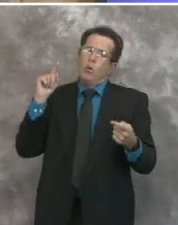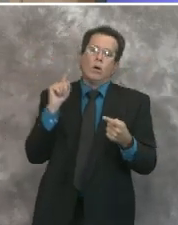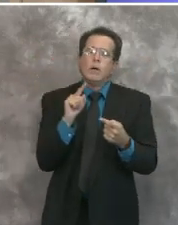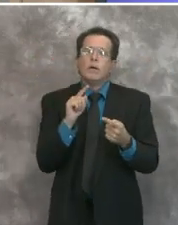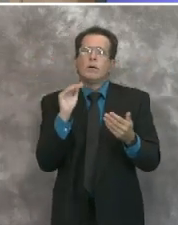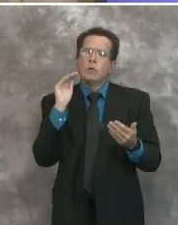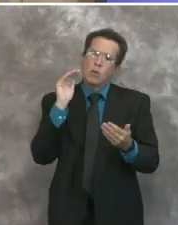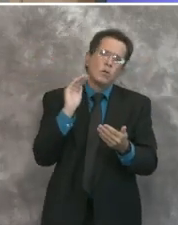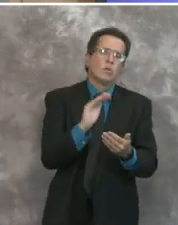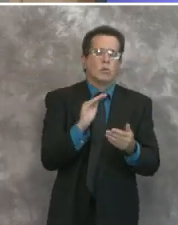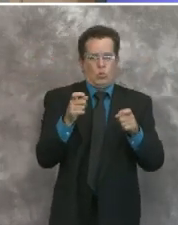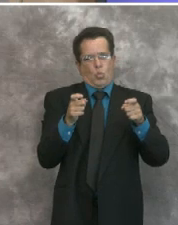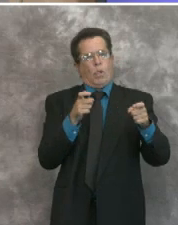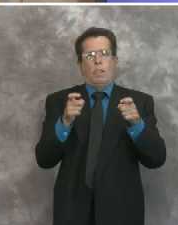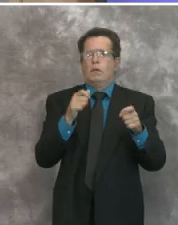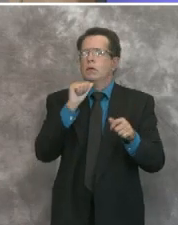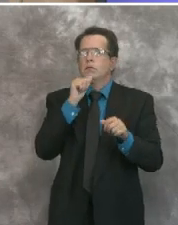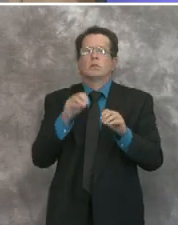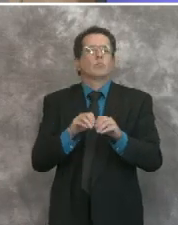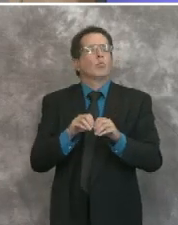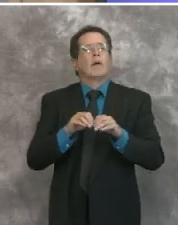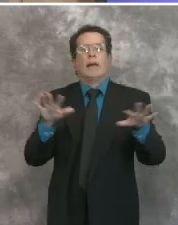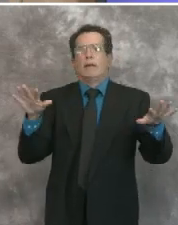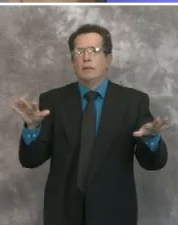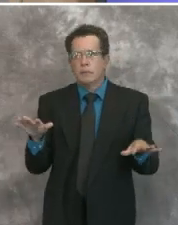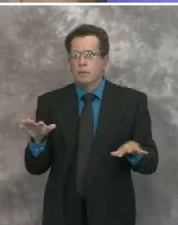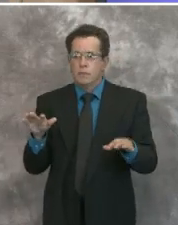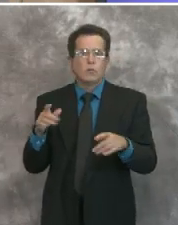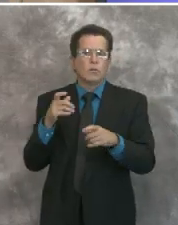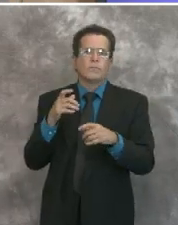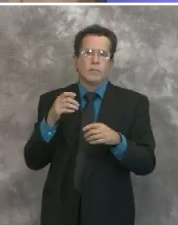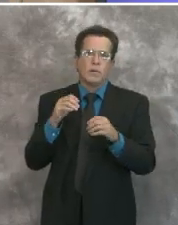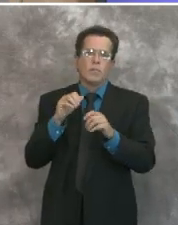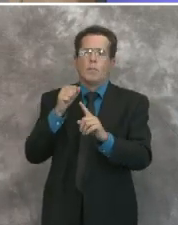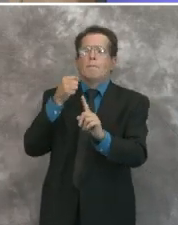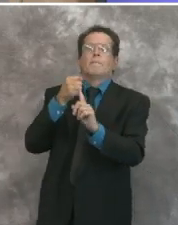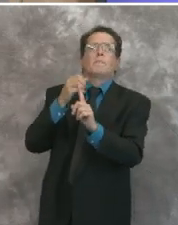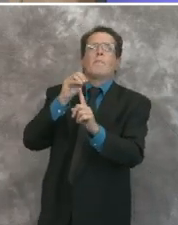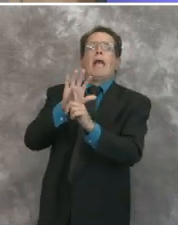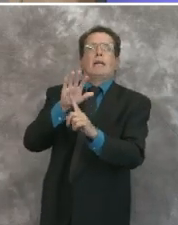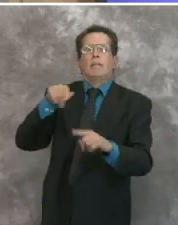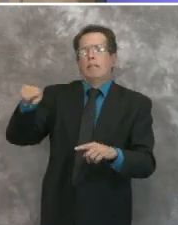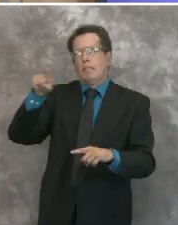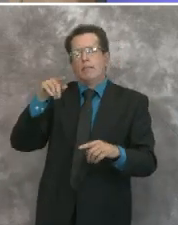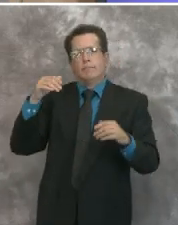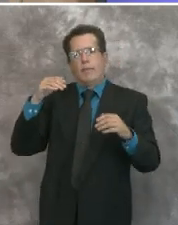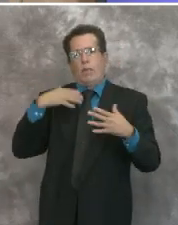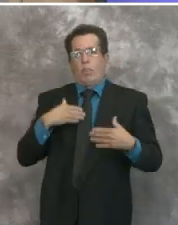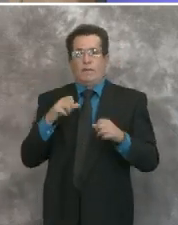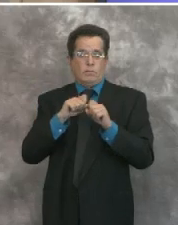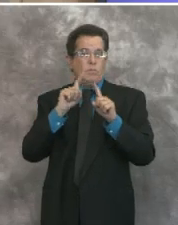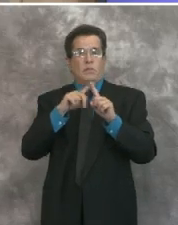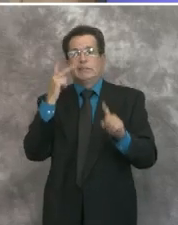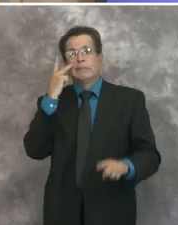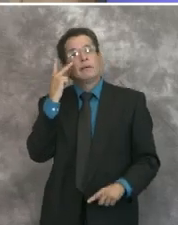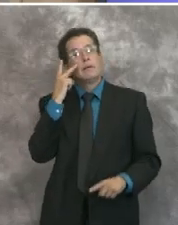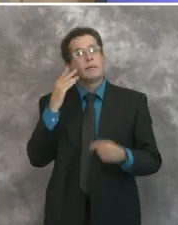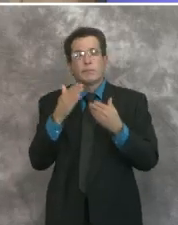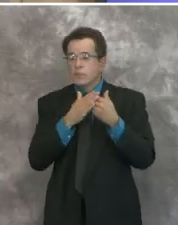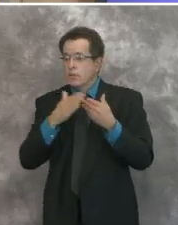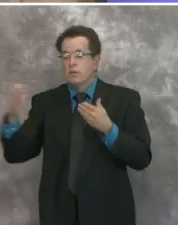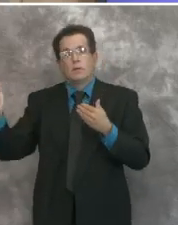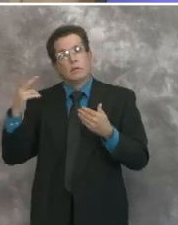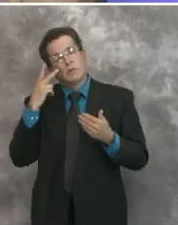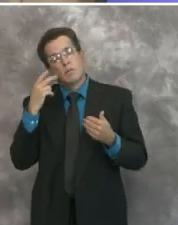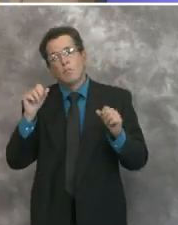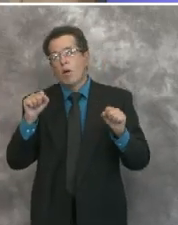through controlling the spread in a way that doesn't negatively impact our healthcare system. But that's yet to be seen. And it is possible as we move